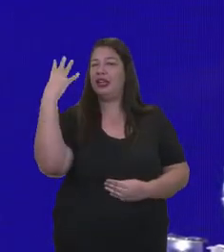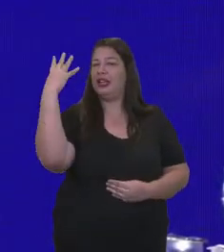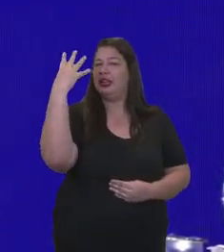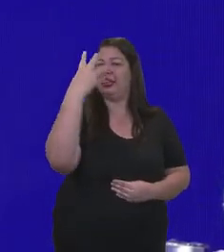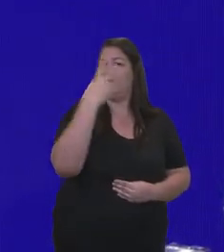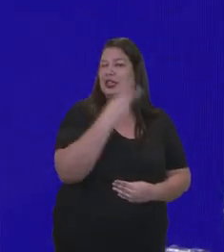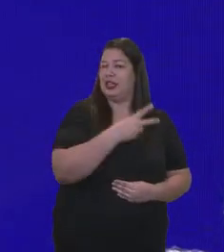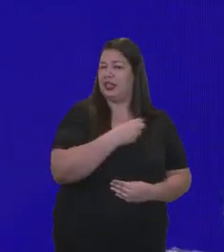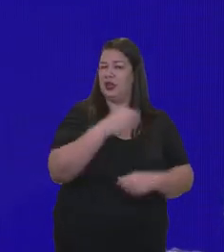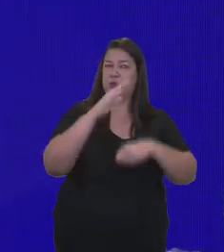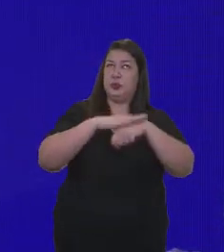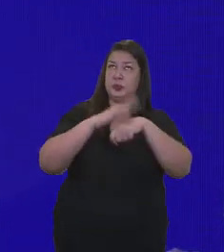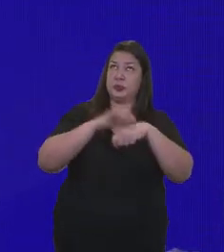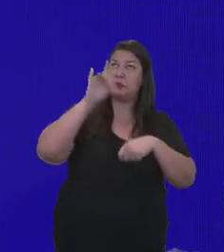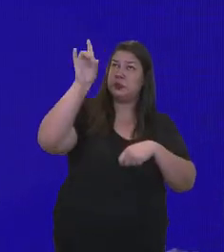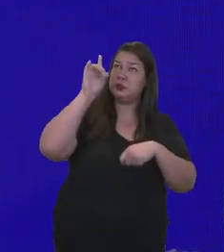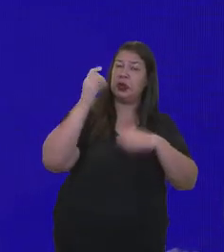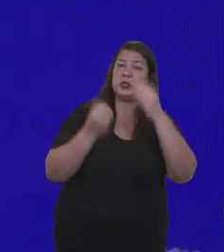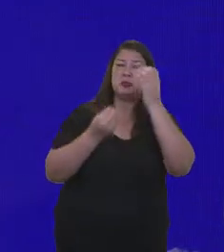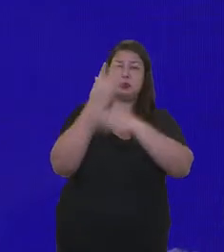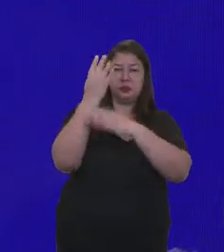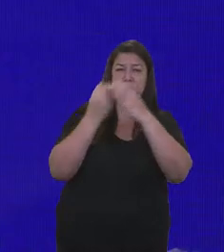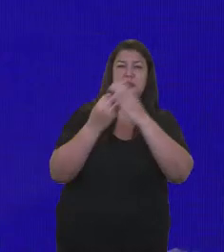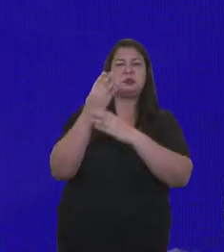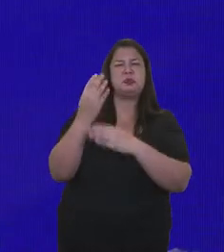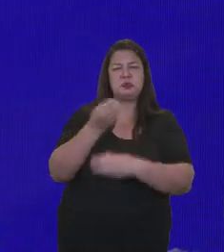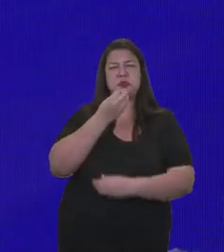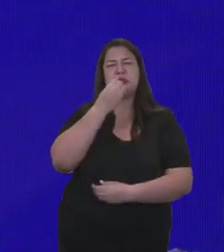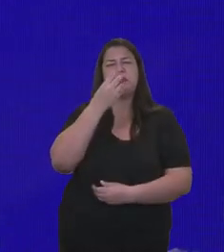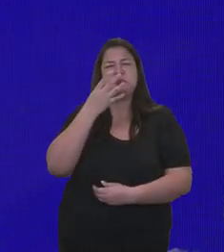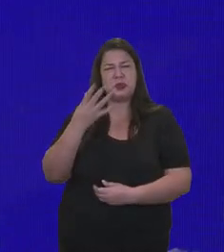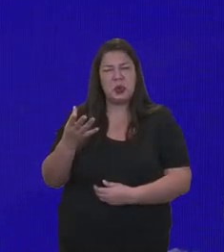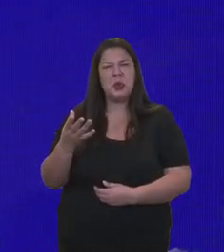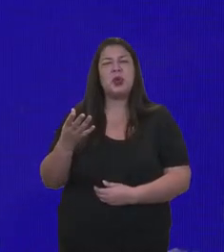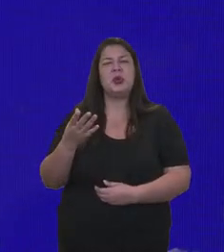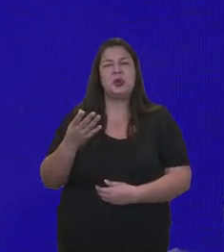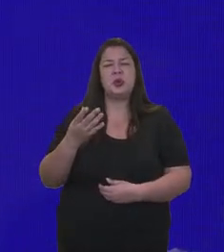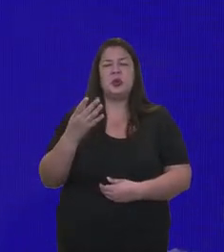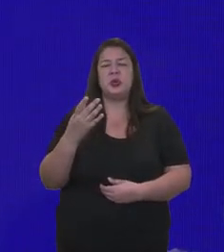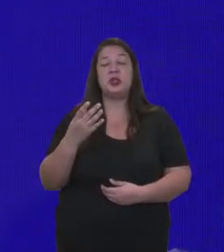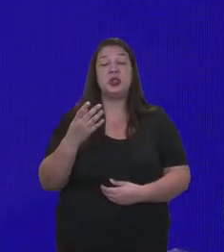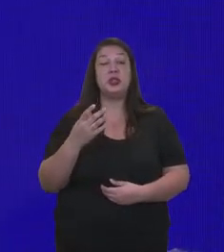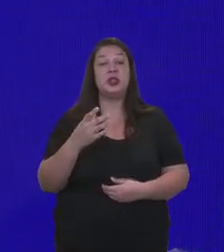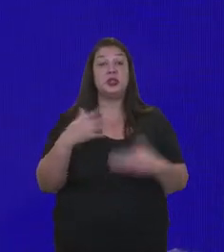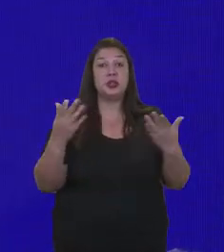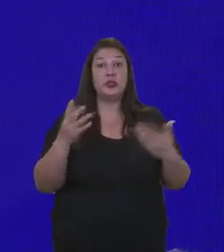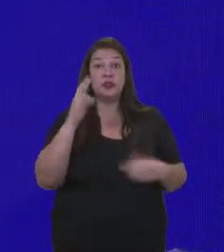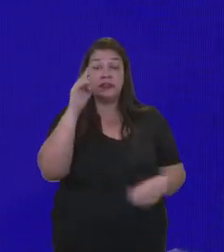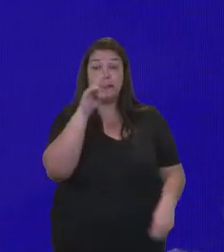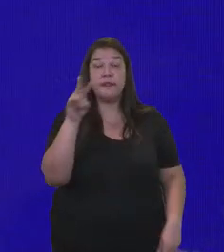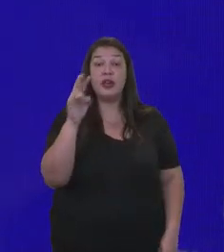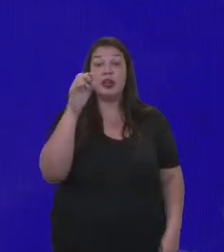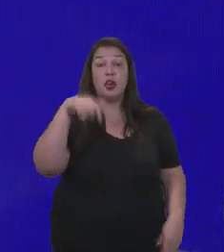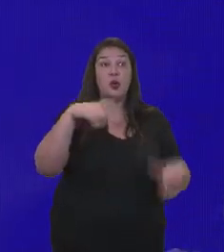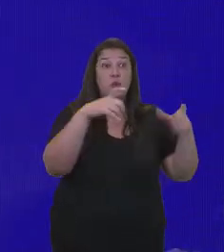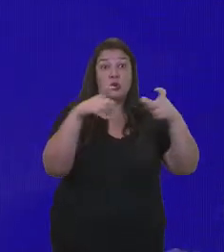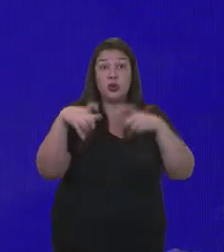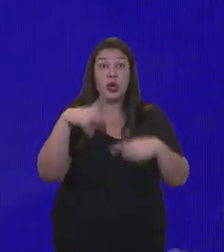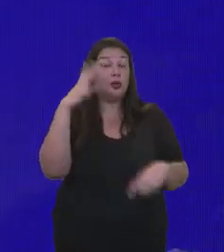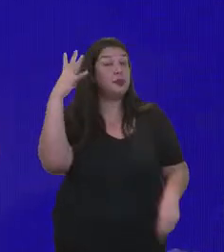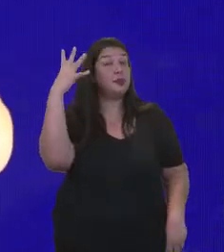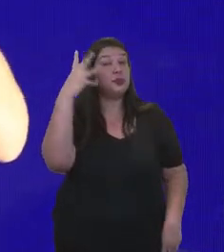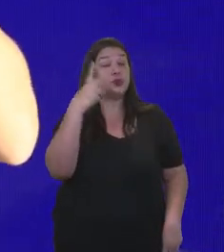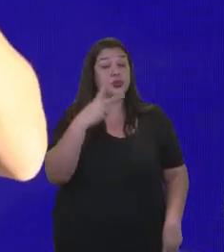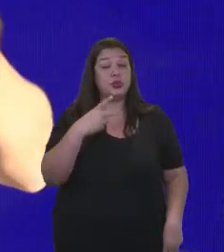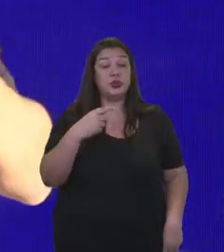dream, that God having built this, and does not match with a small dream. It's an unmatch. You see,